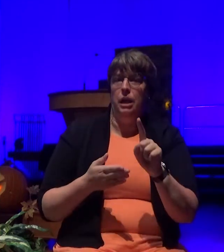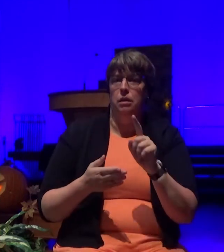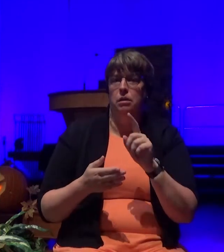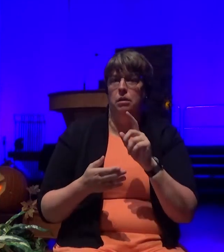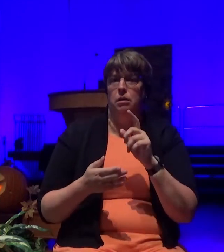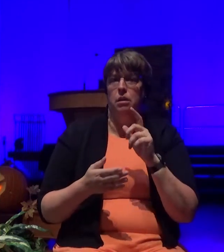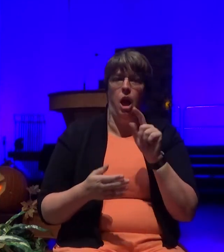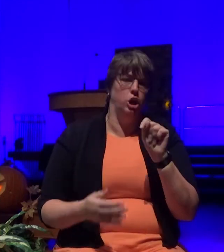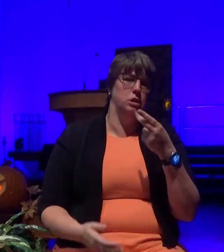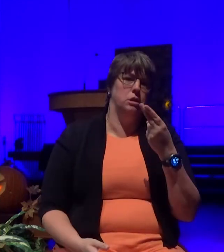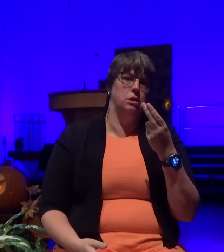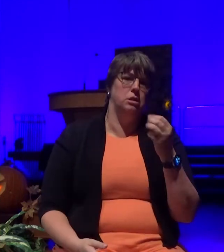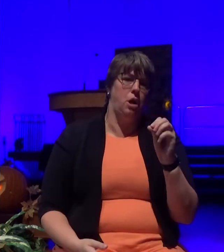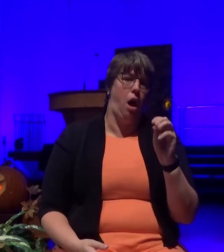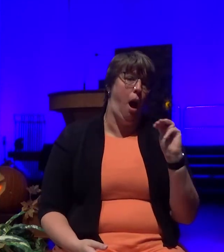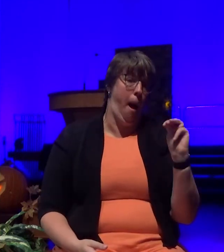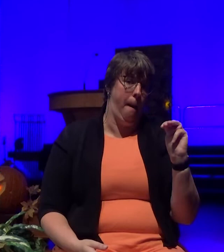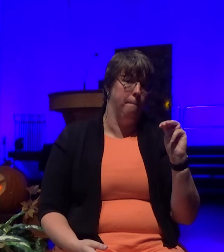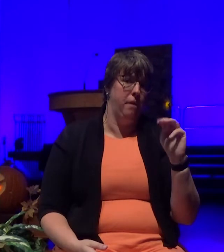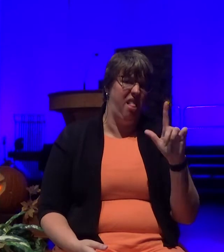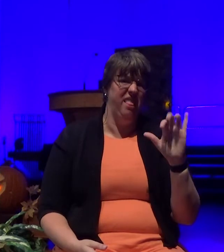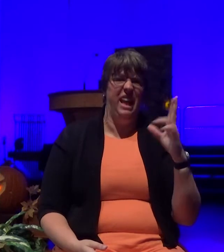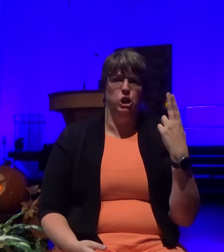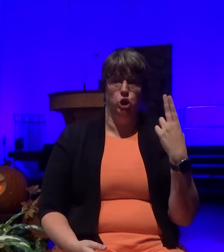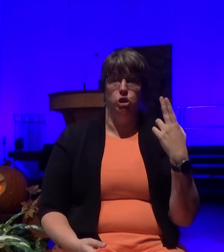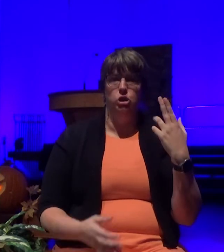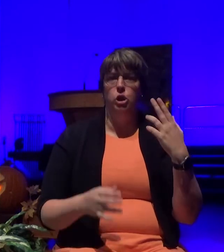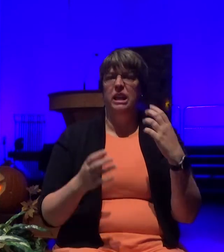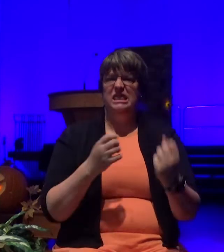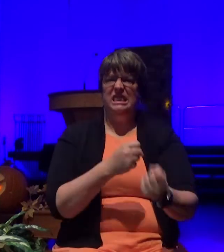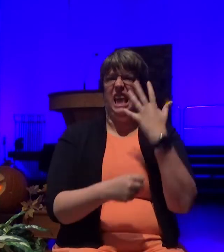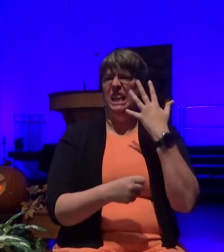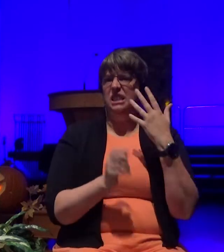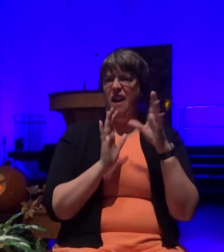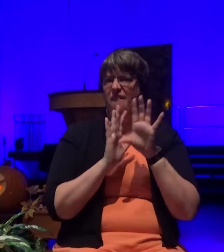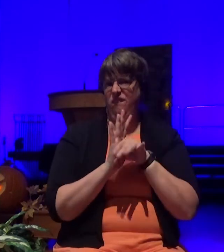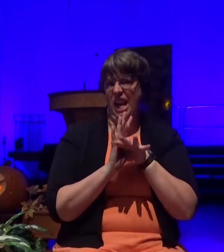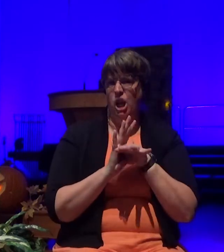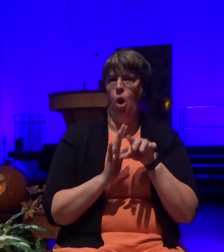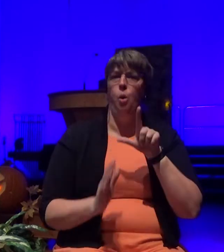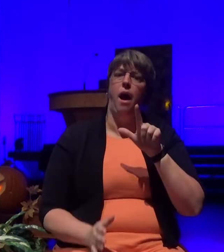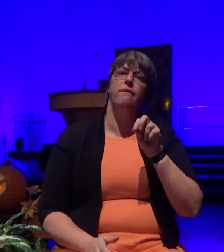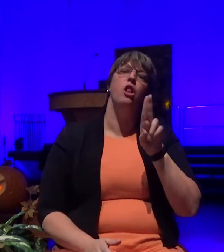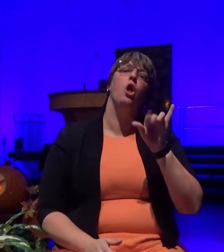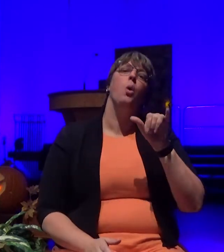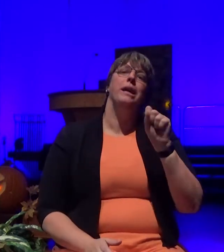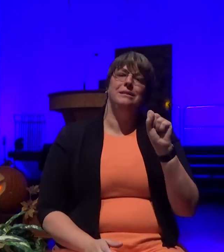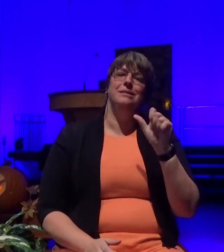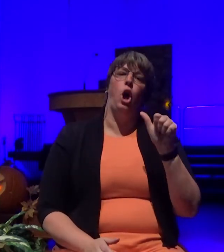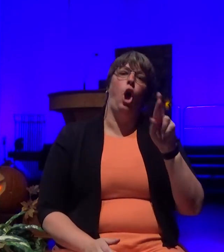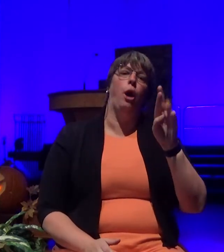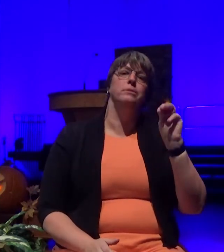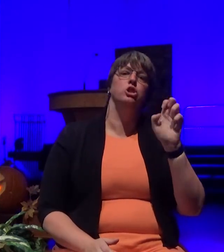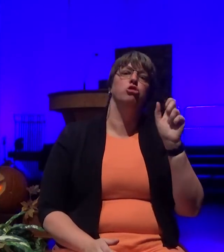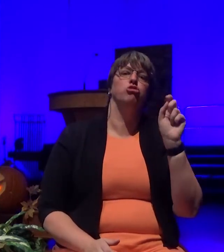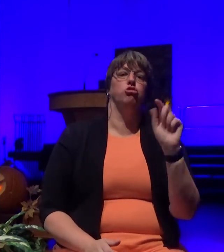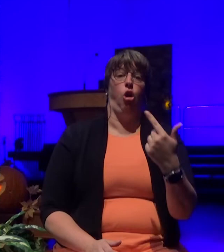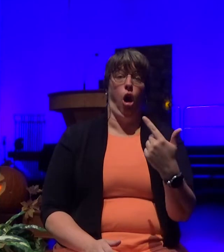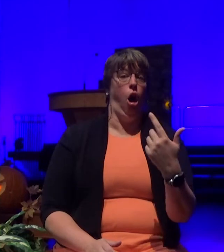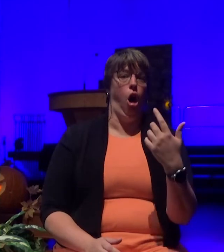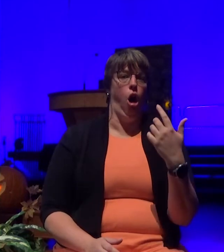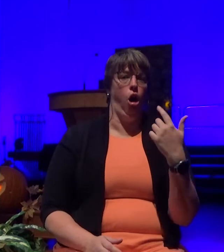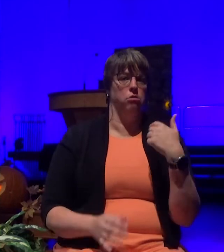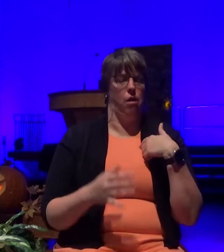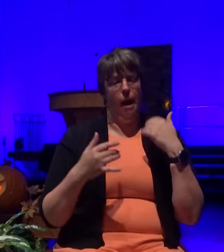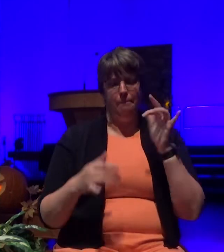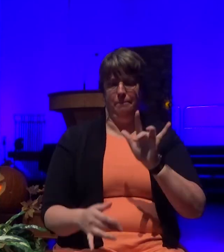via text to Josh and me of Louis Armstrong singing his song about a beautiful world. And I played it and I felt